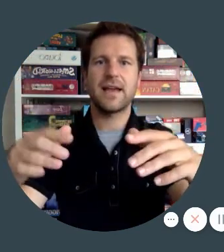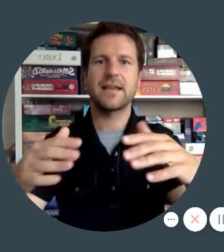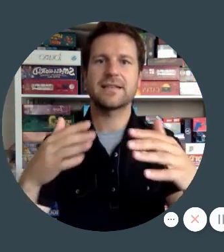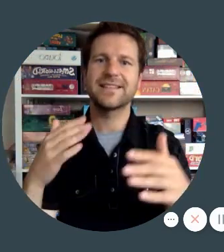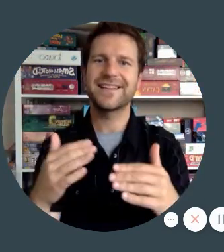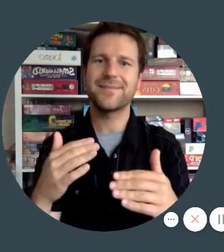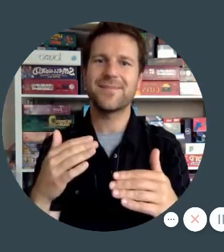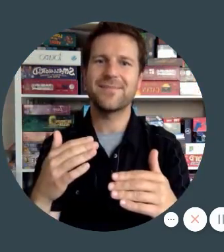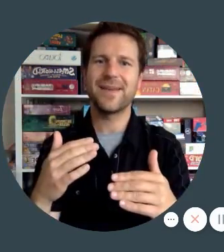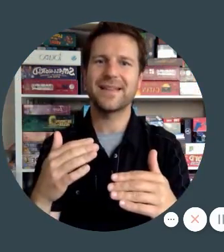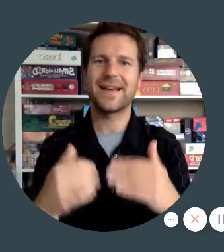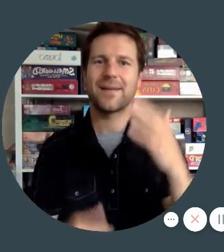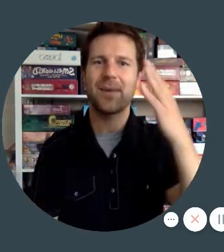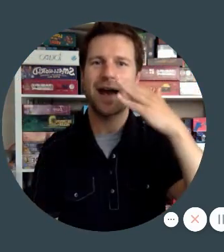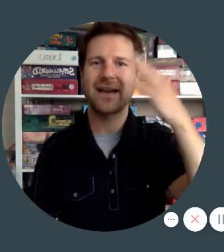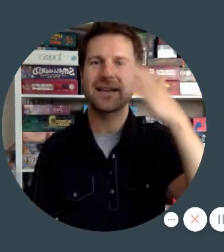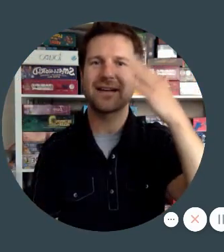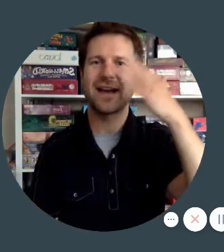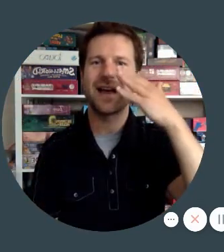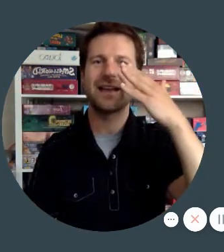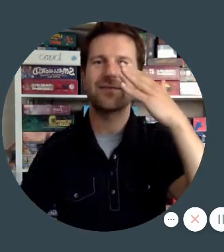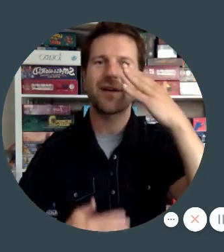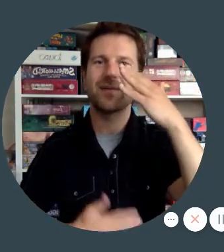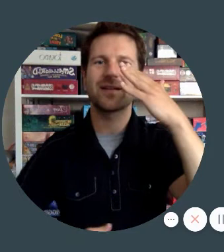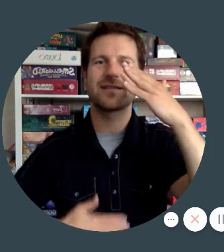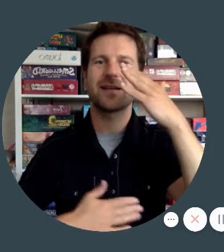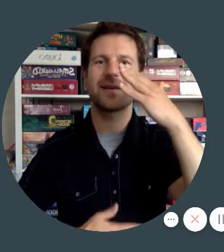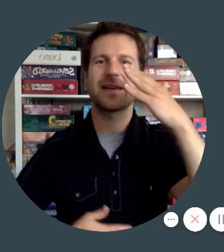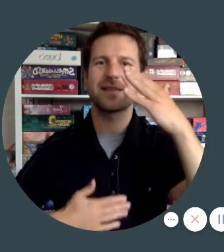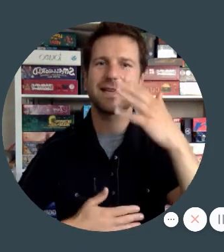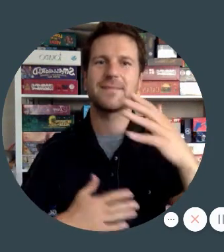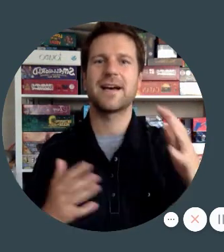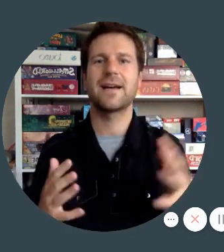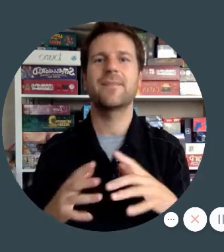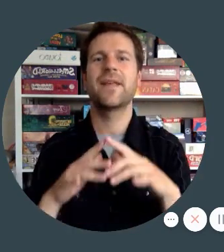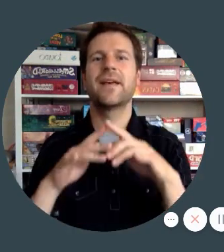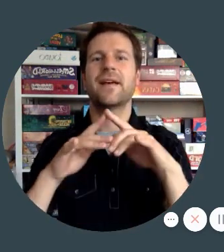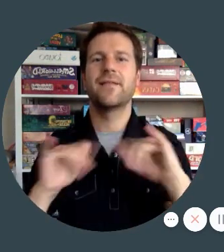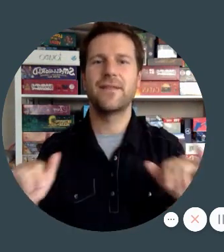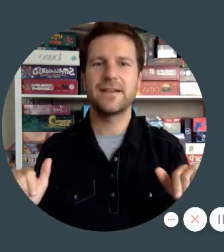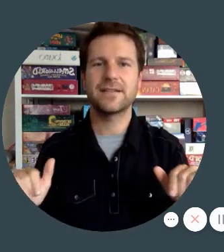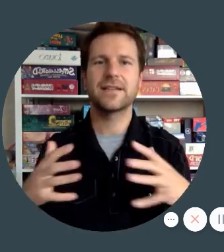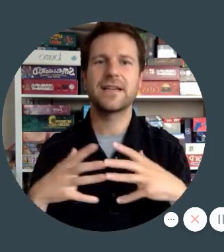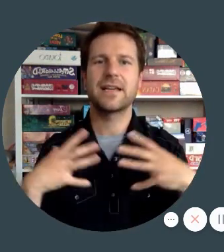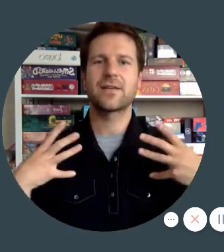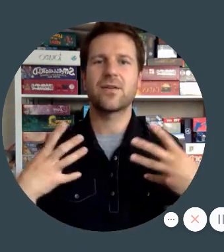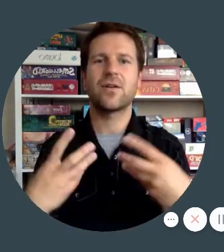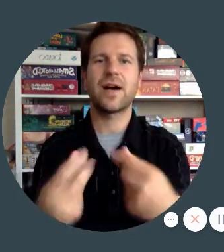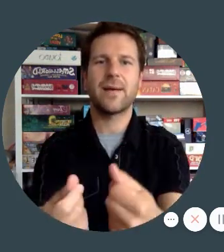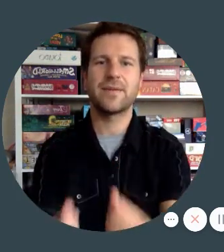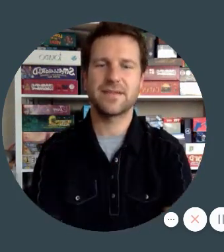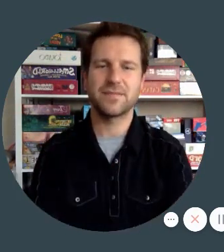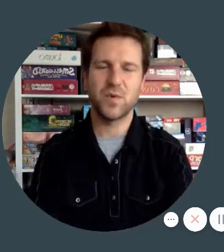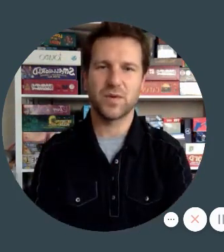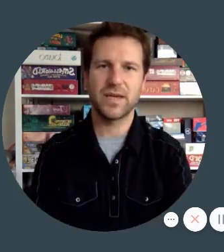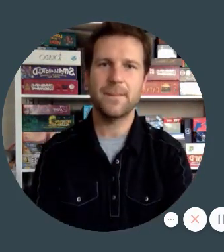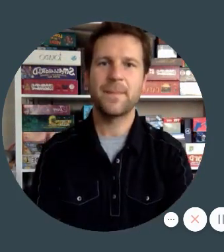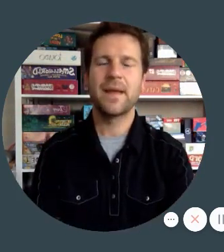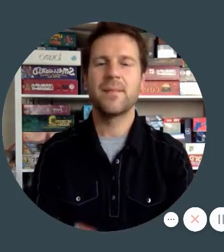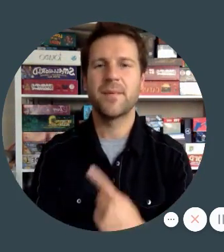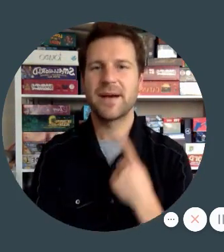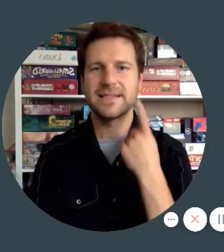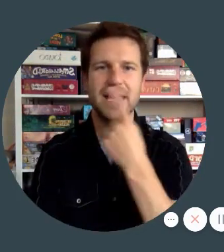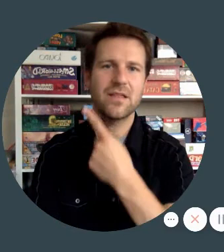say that. It's a little bit like patting your head and rubbing your stomach at the same time. Eventually, it'll all happen